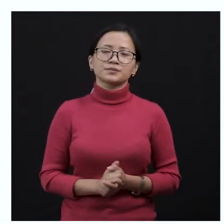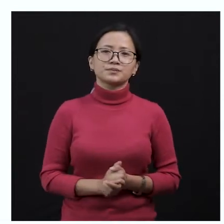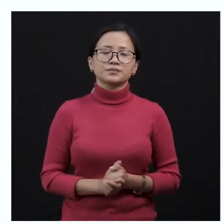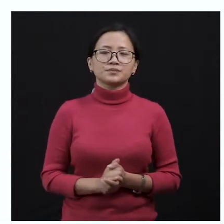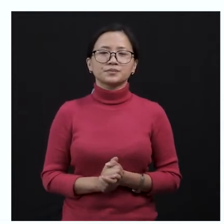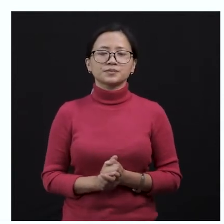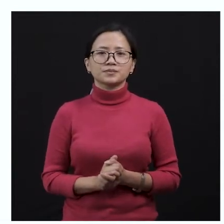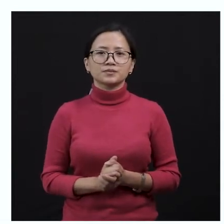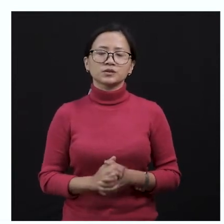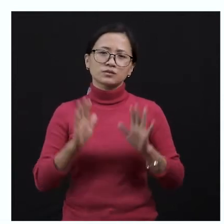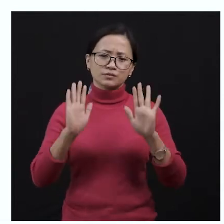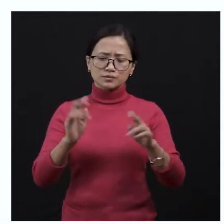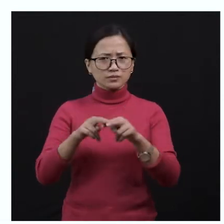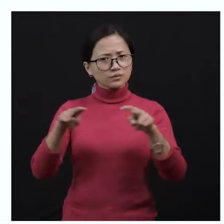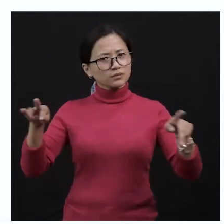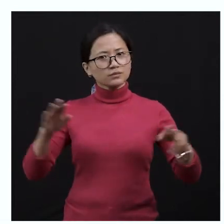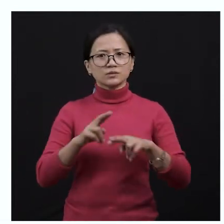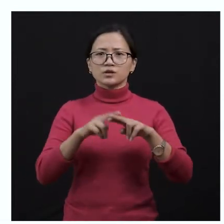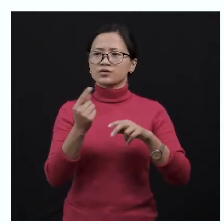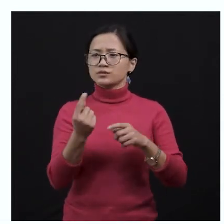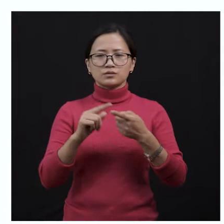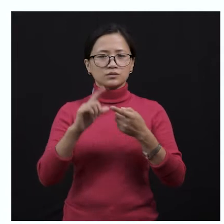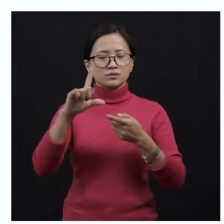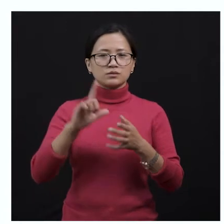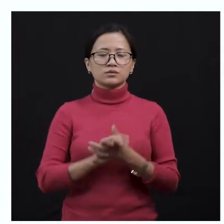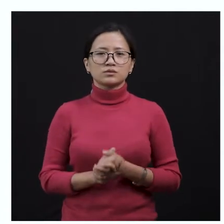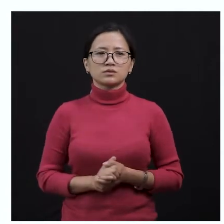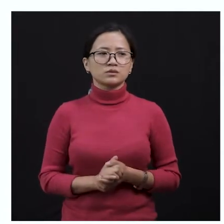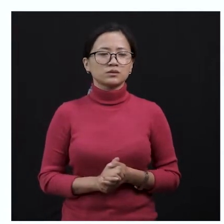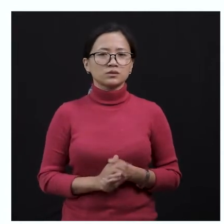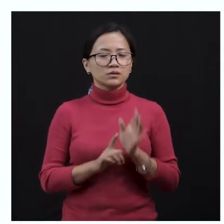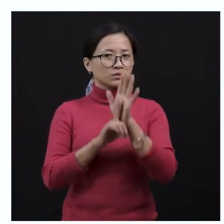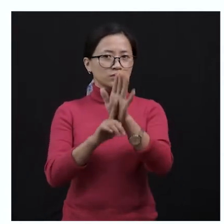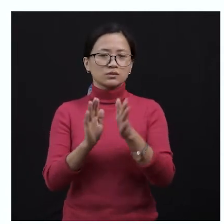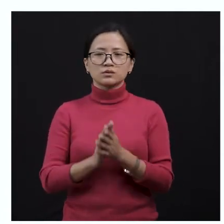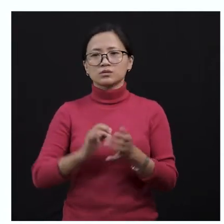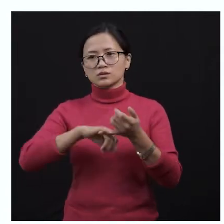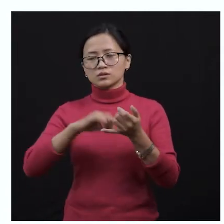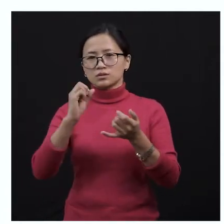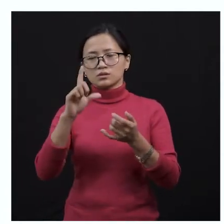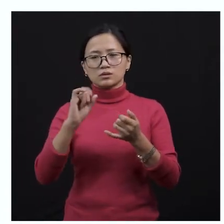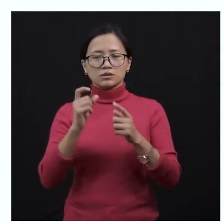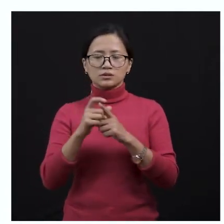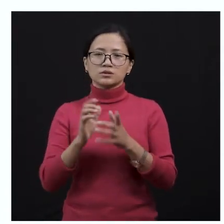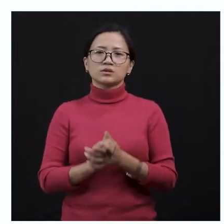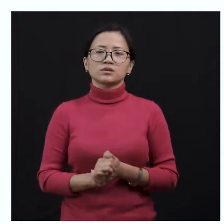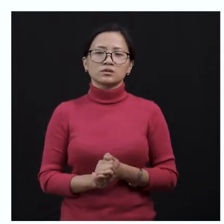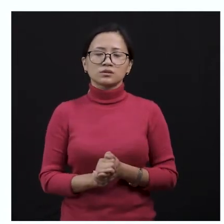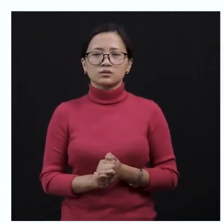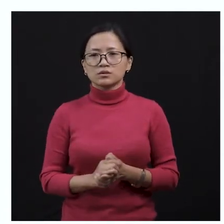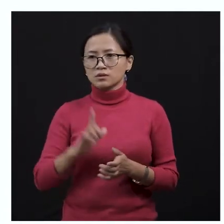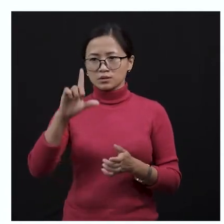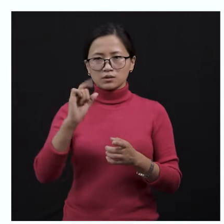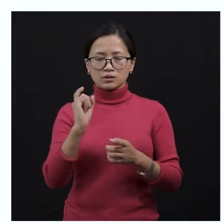Okay? And we have different types of fuel, as I have shown you here. We have a solid fuel, we have a